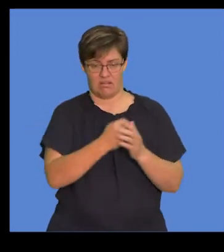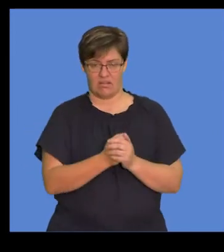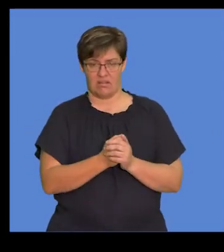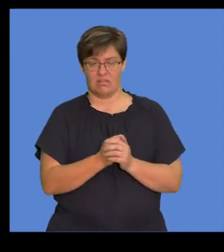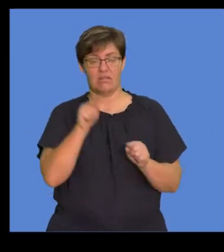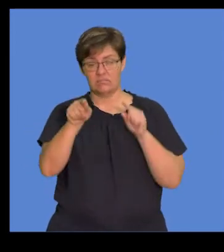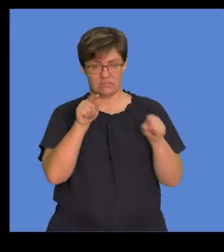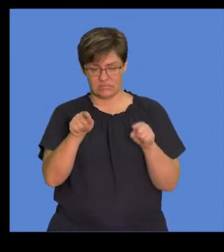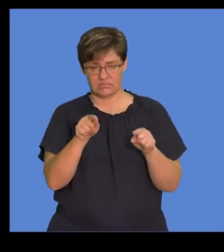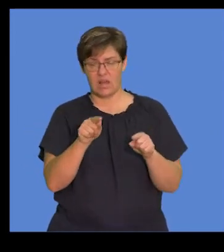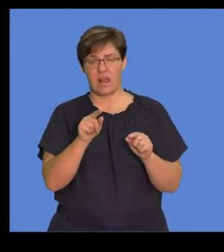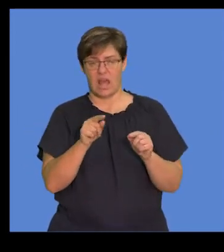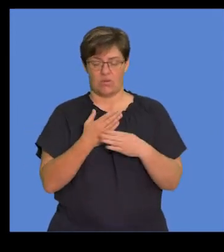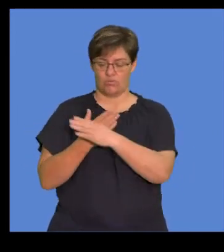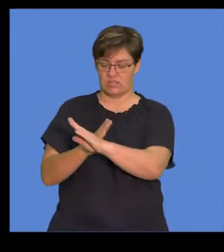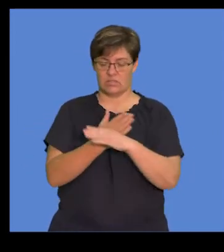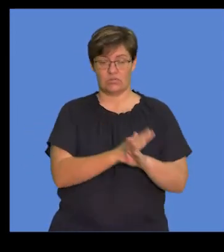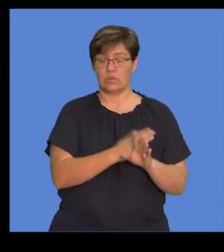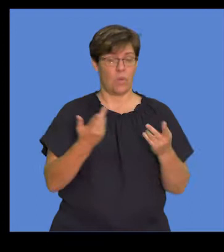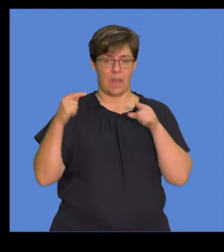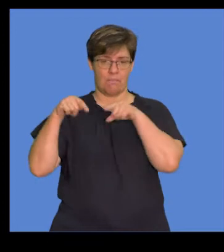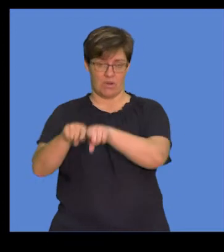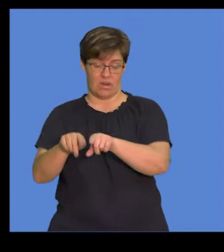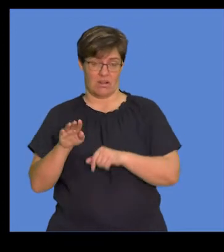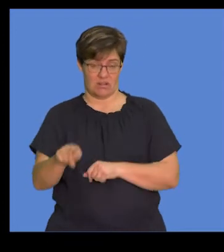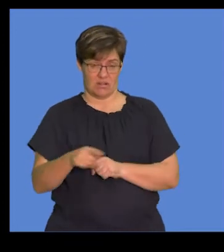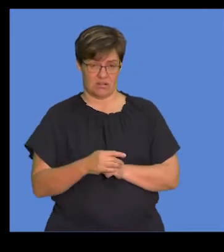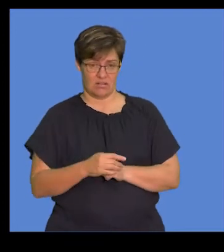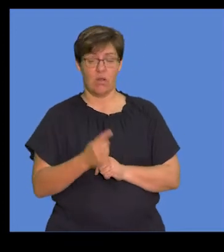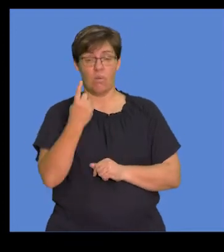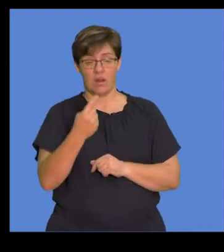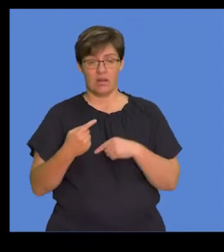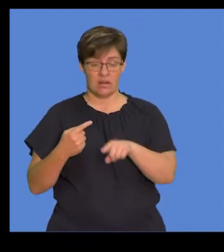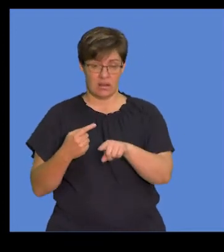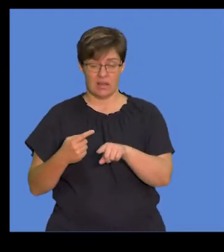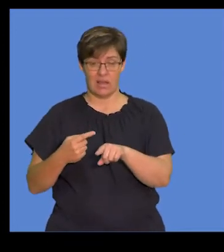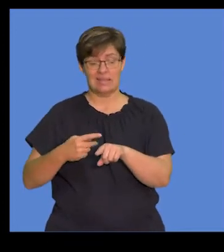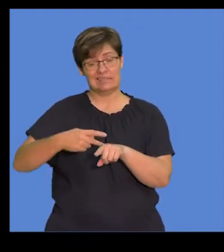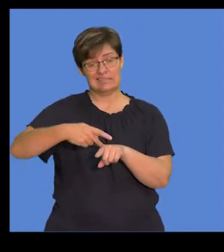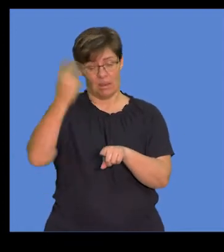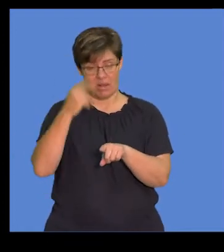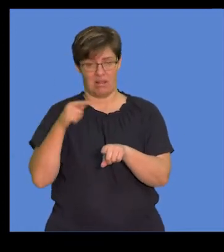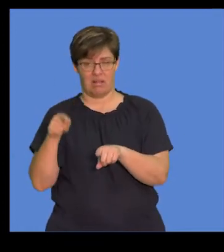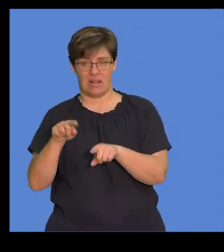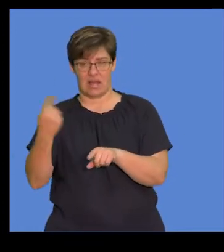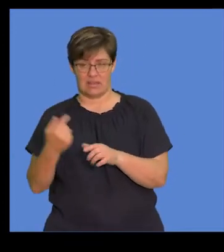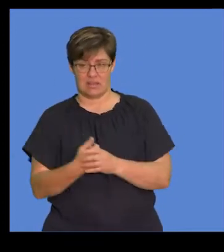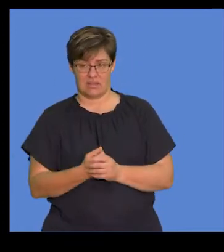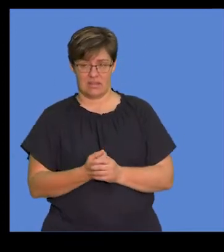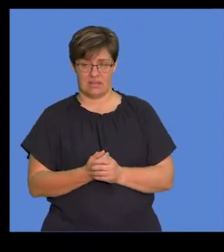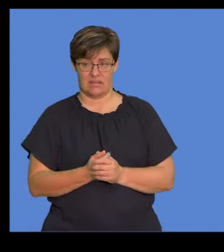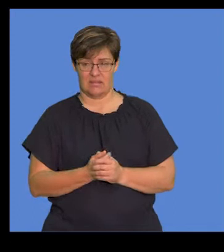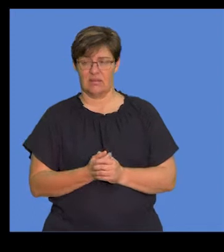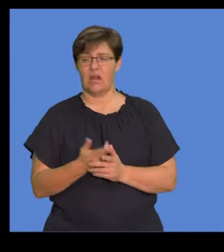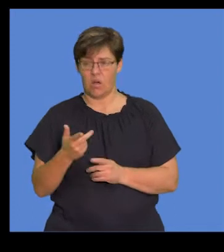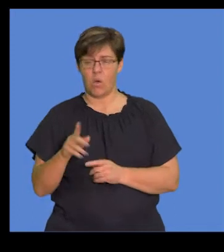okay? Now, these two are connected to 2 resistors in parallel, okay? The resistance of one resistor is double the